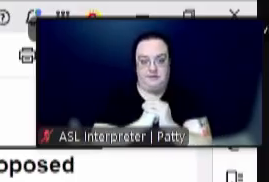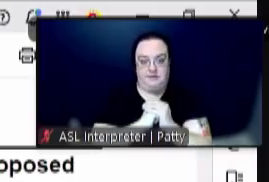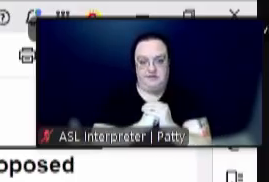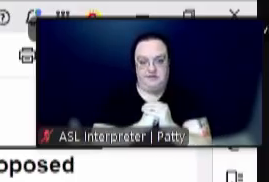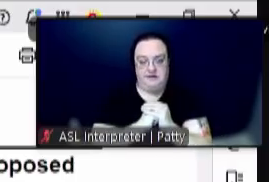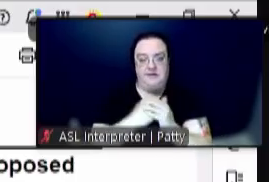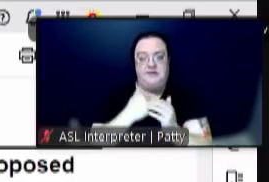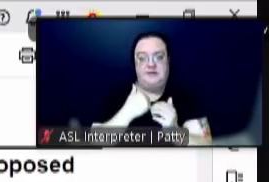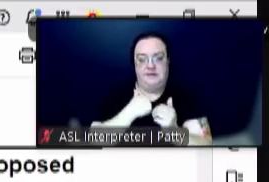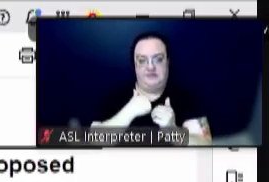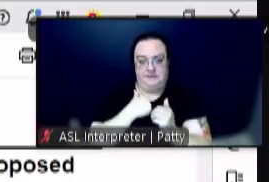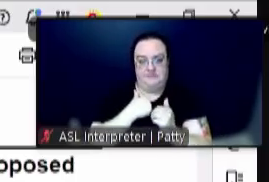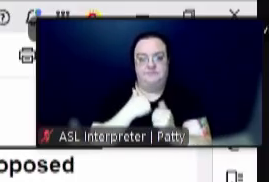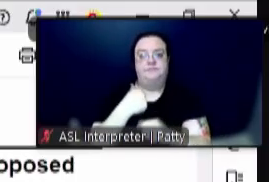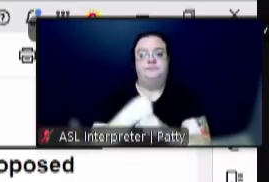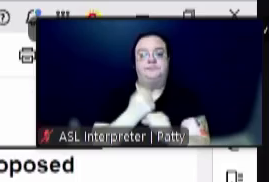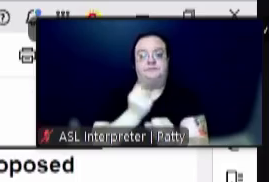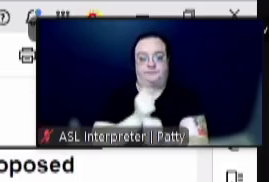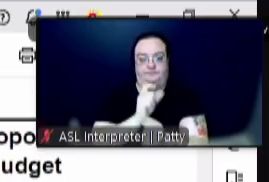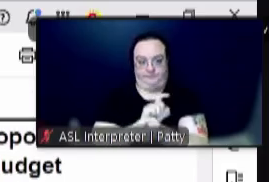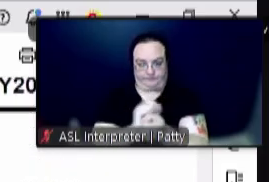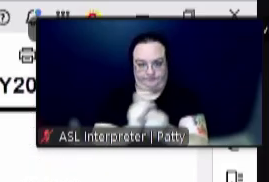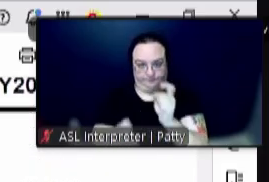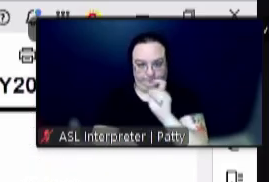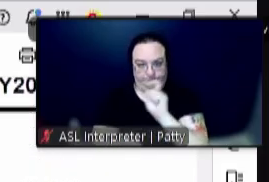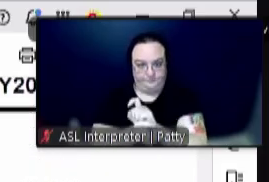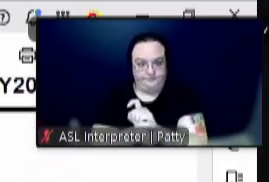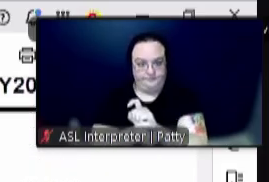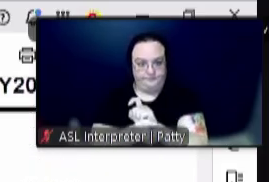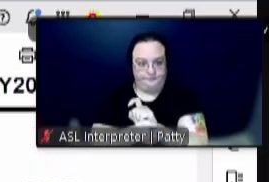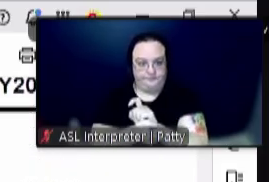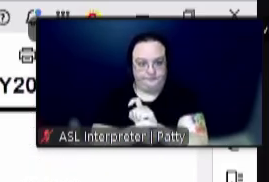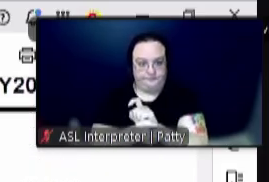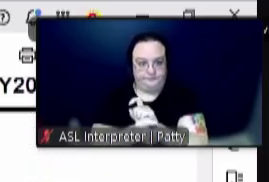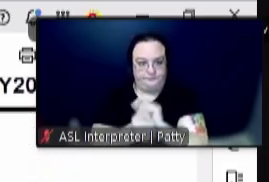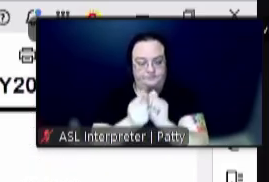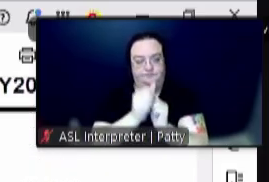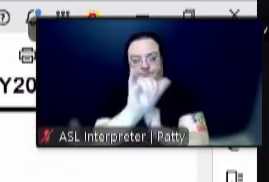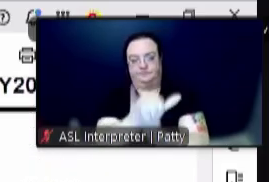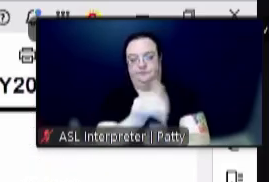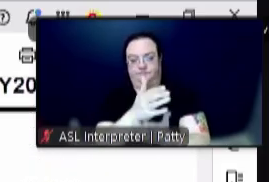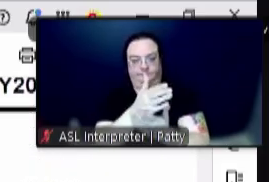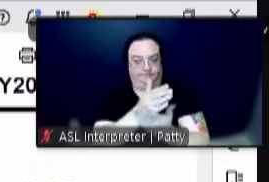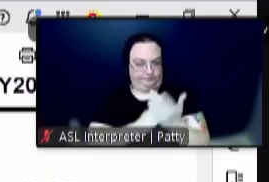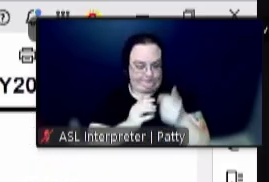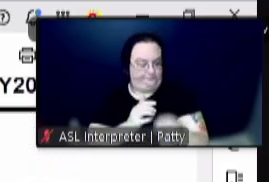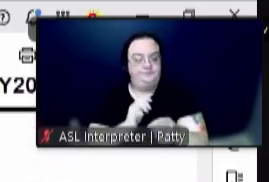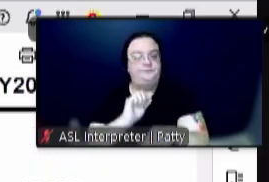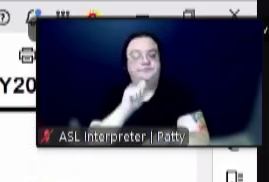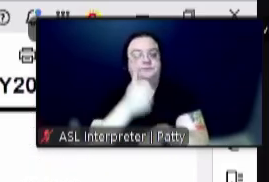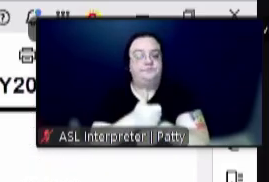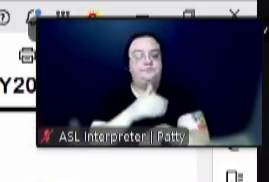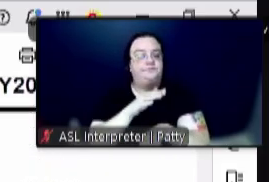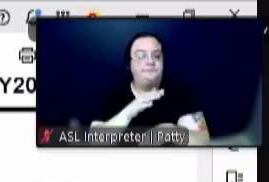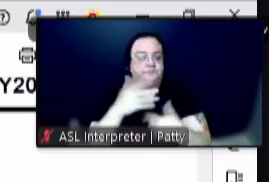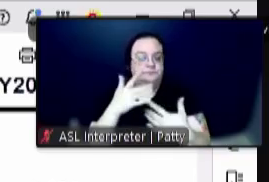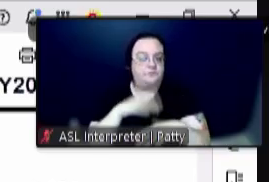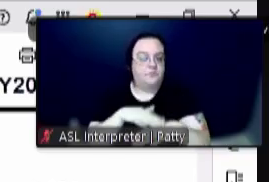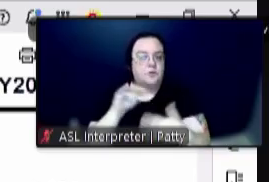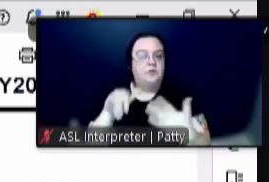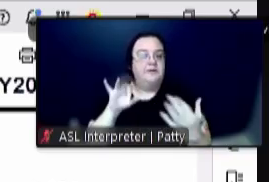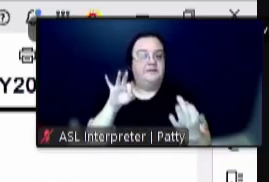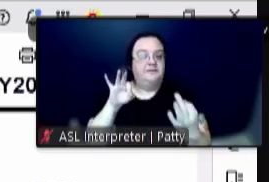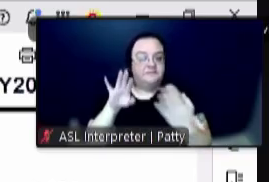I made the changes to this section based off of the feedback that I